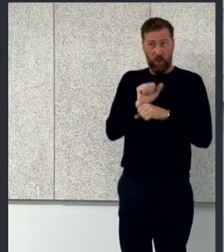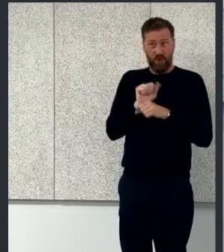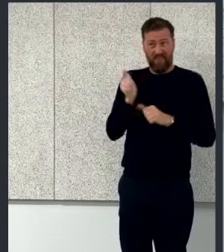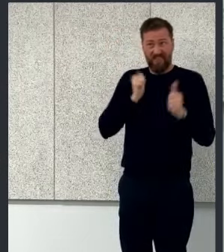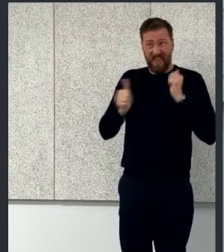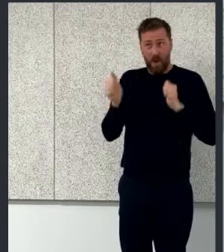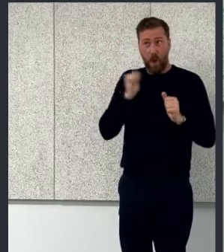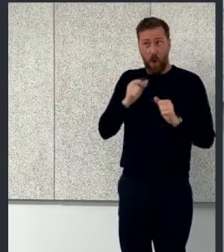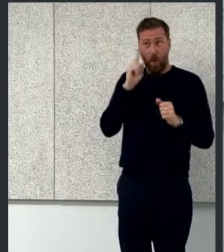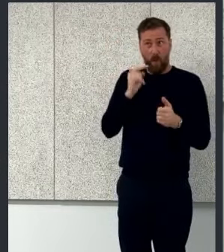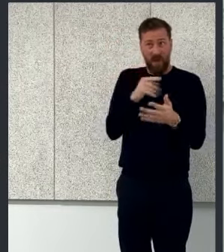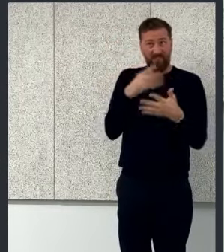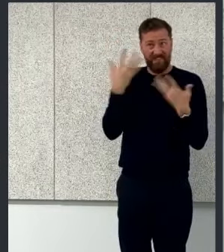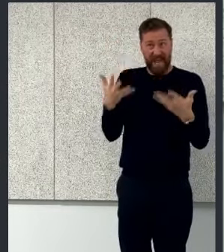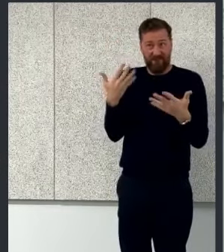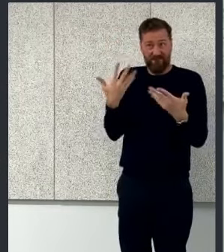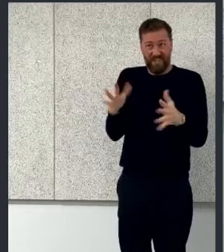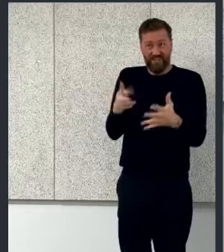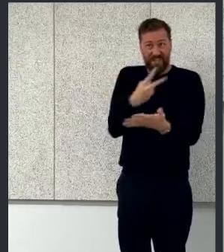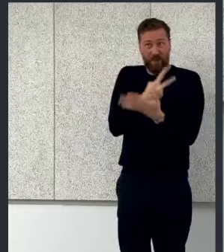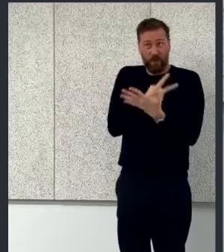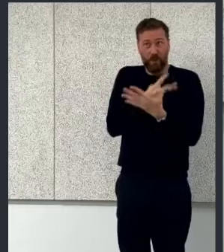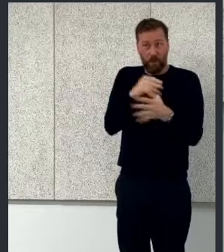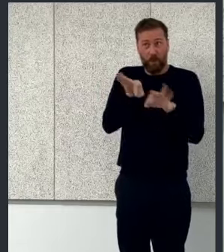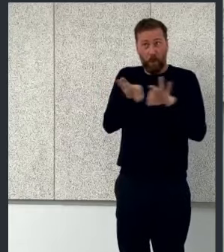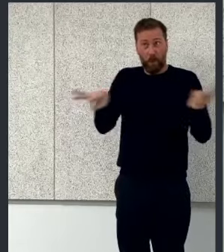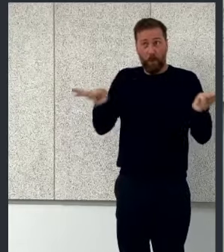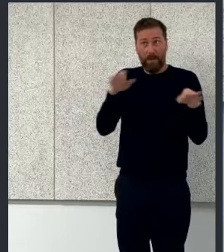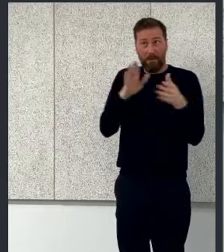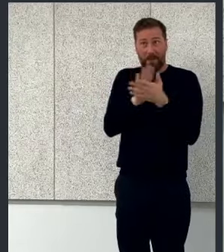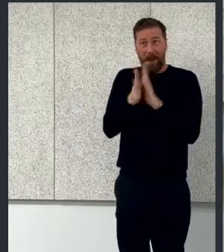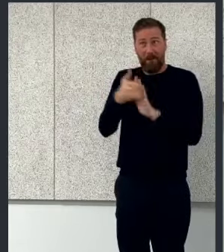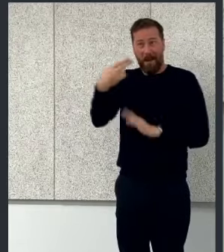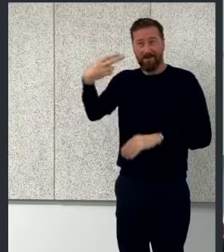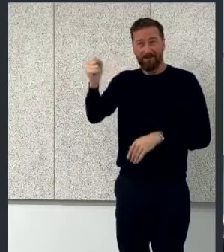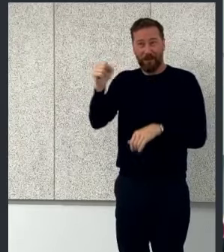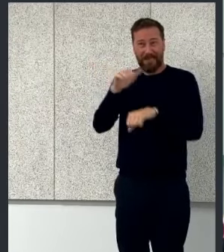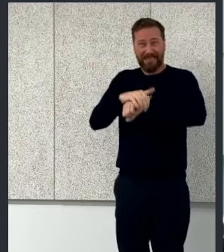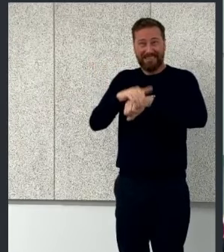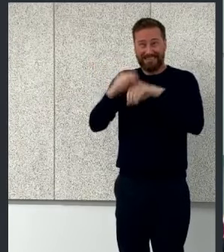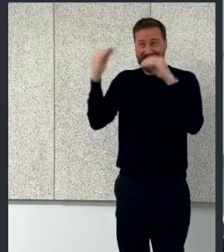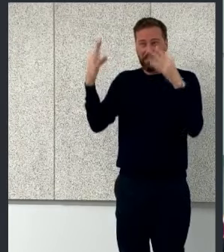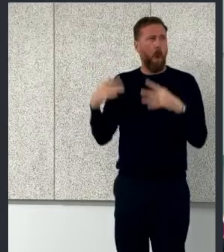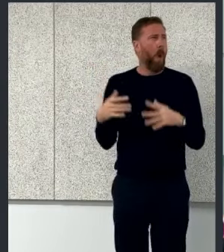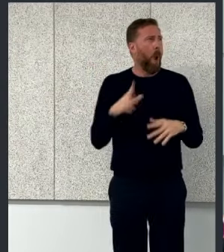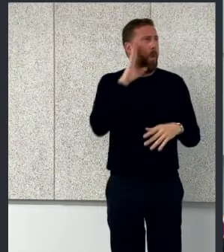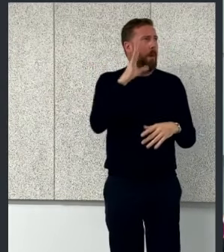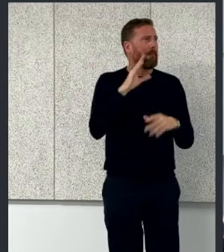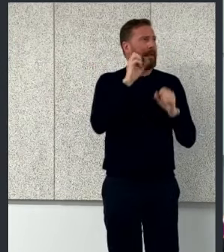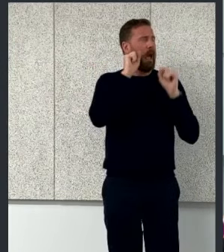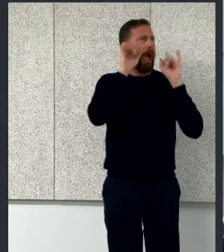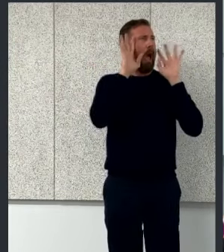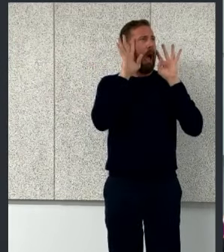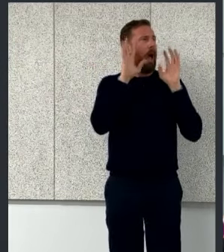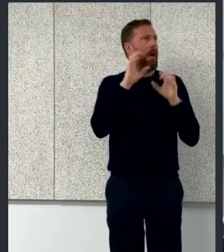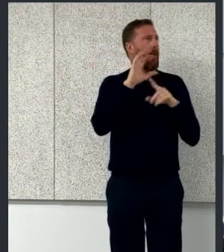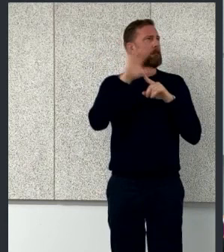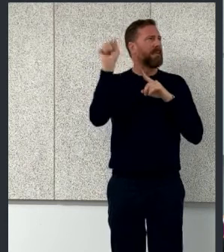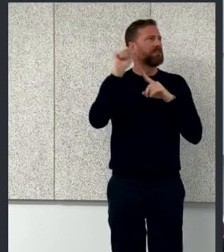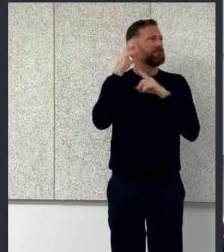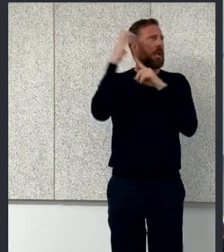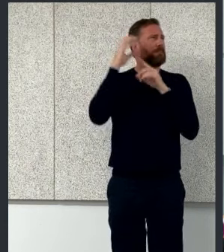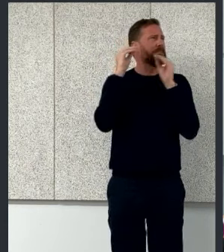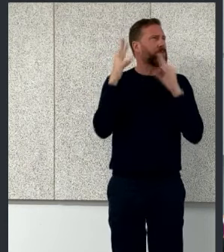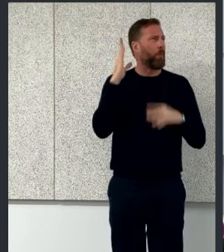He's going to be an amazing teacher. He's going to be an amazing teacher because he's worked in the theater. So how can we change a little of this narrative to not just